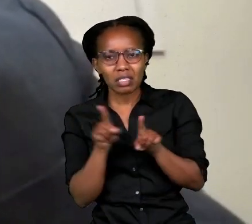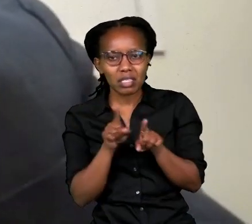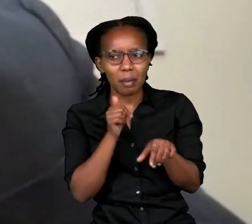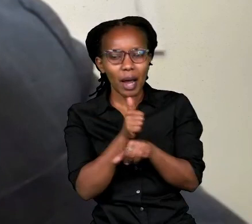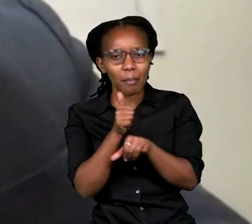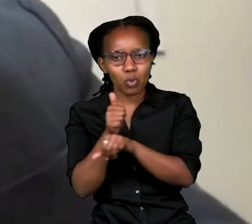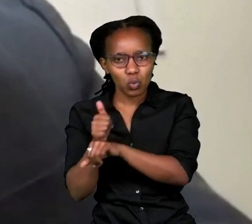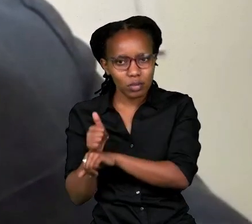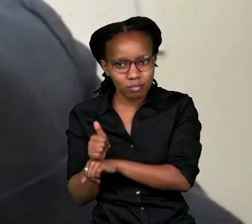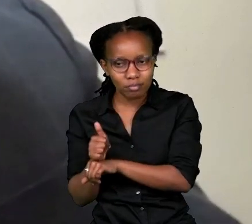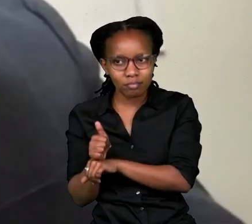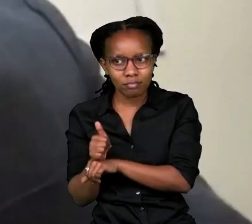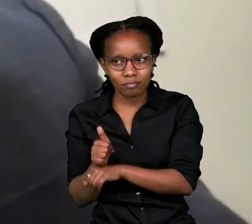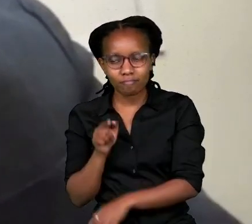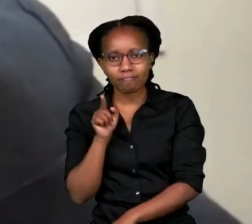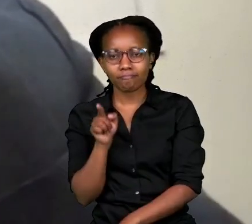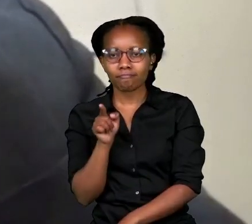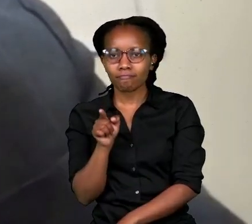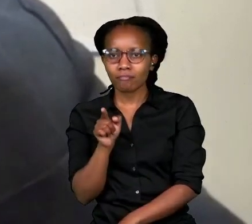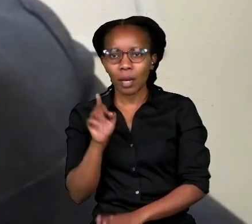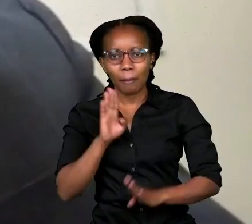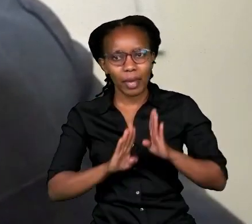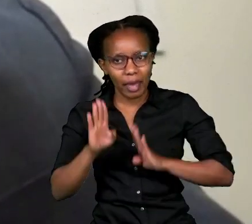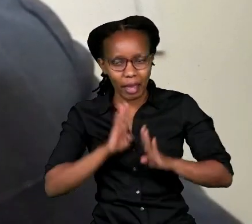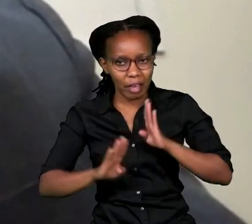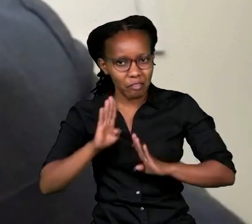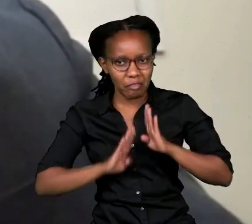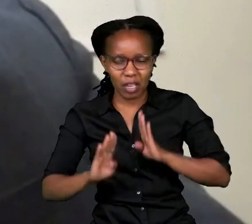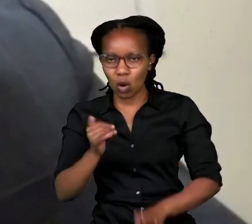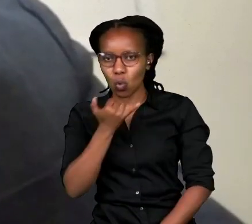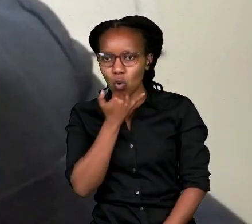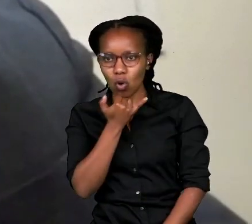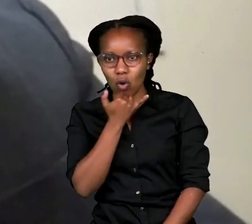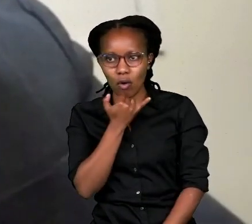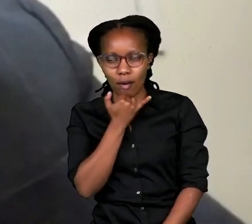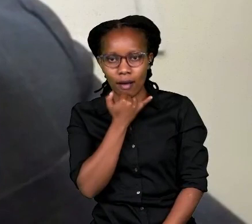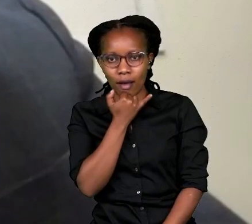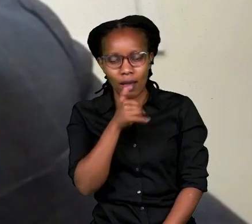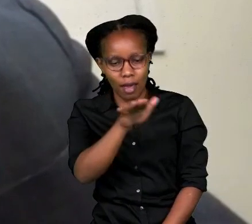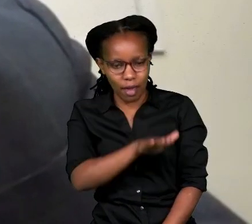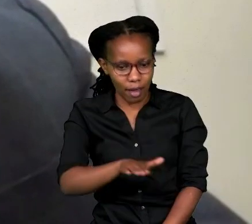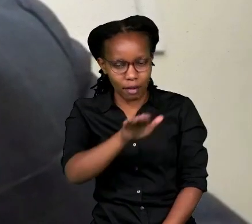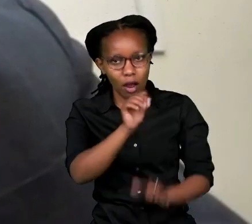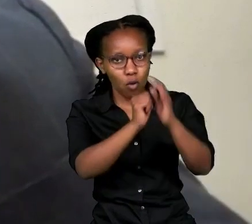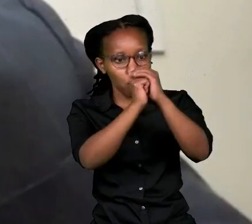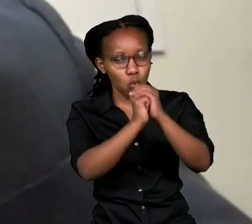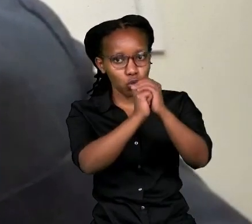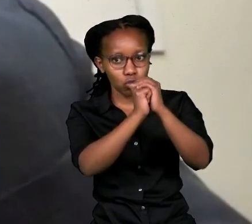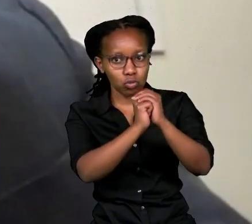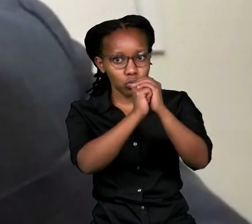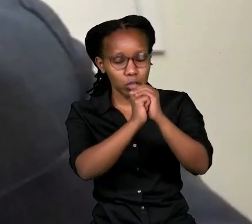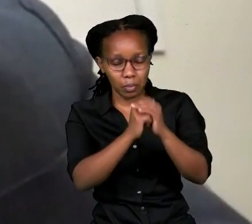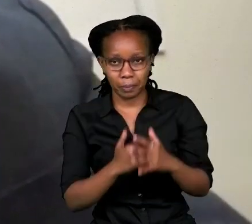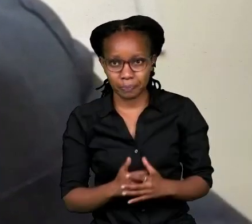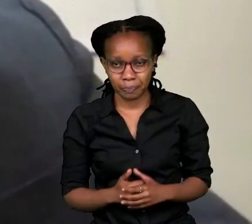etc. And this desecrates the altars, desecrates the place of worship. And if you add very